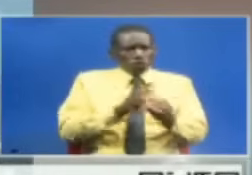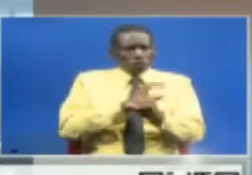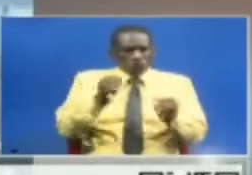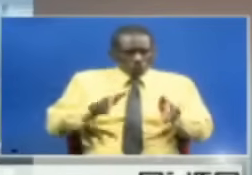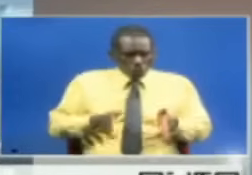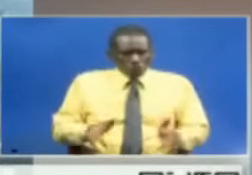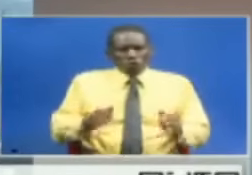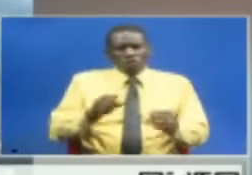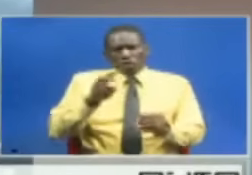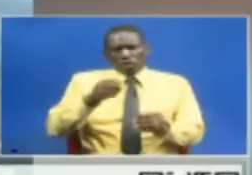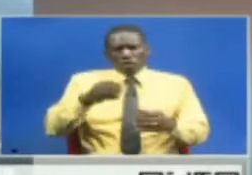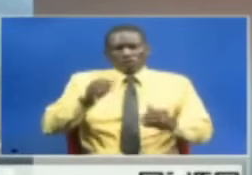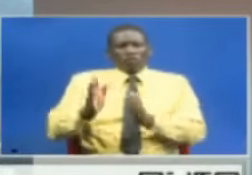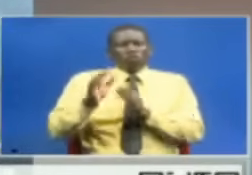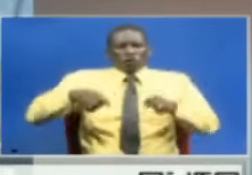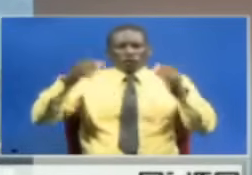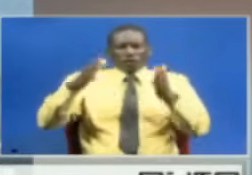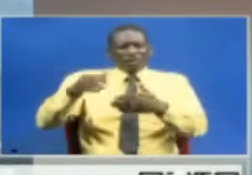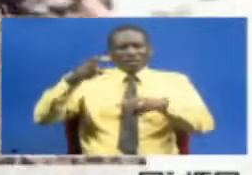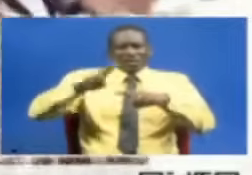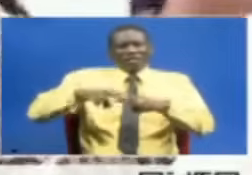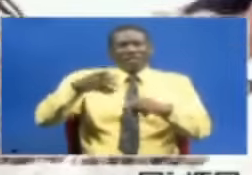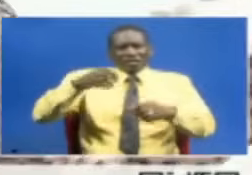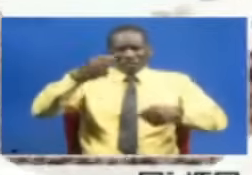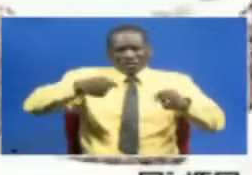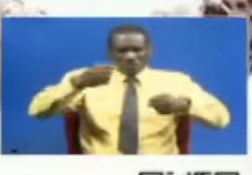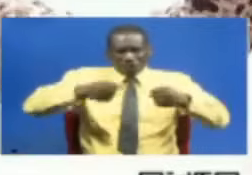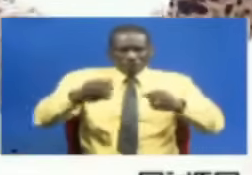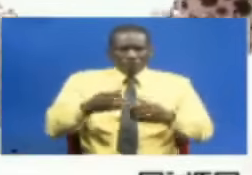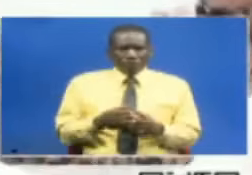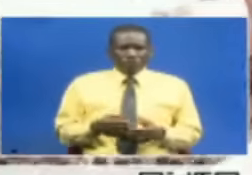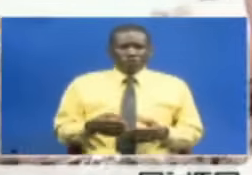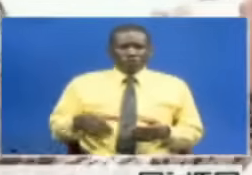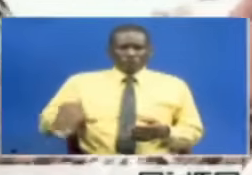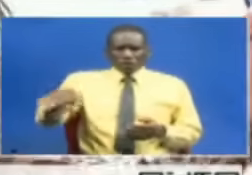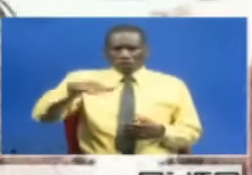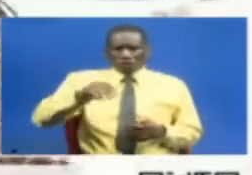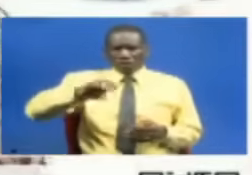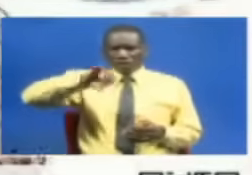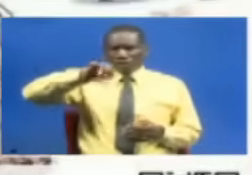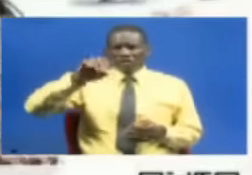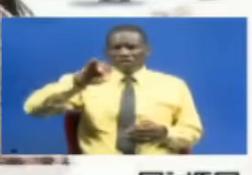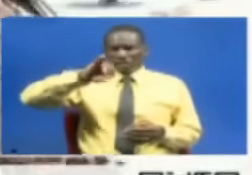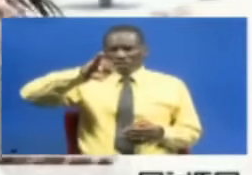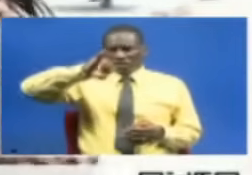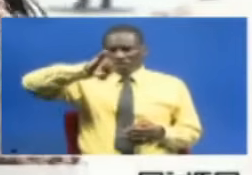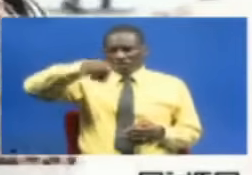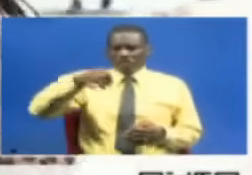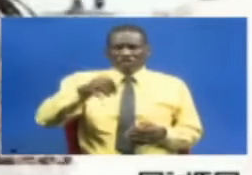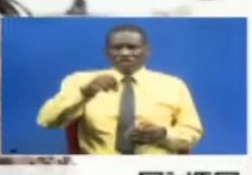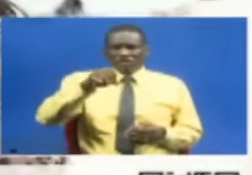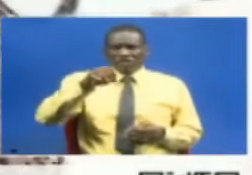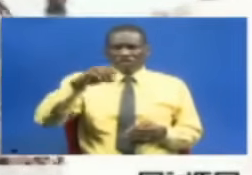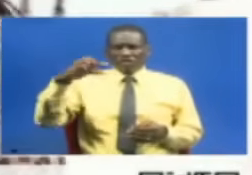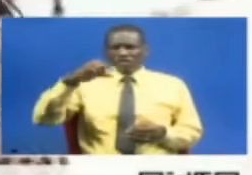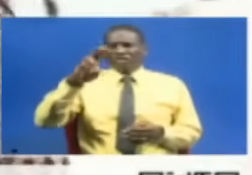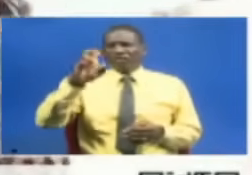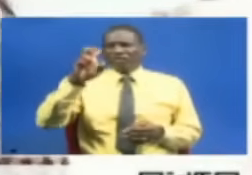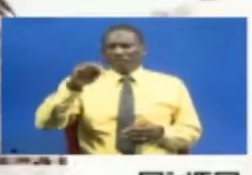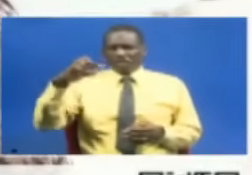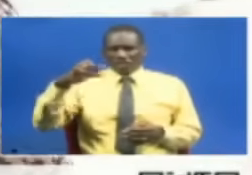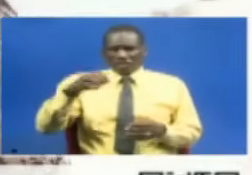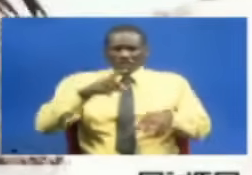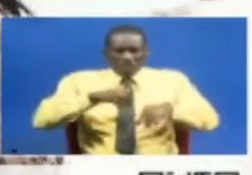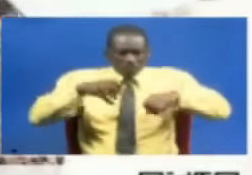askari at the co-driver's seat. Ilikuwa around Jivanji. Yeah. So when I was trying to park my